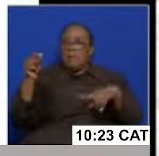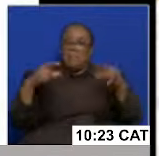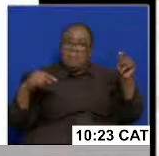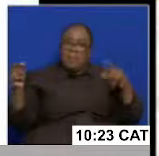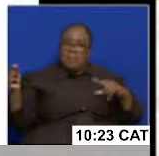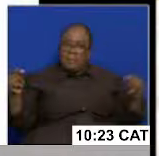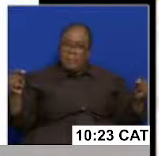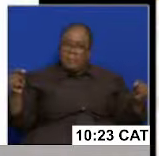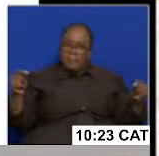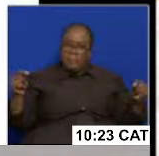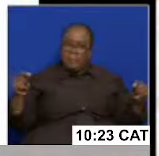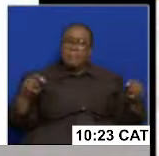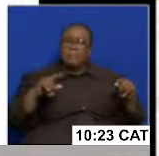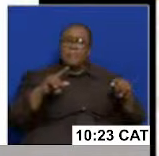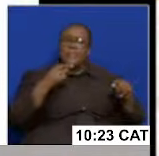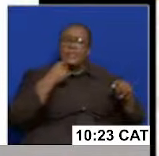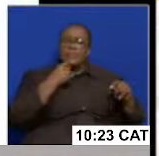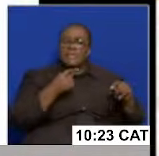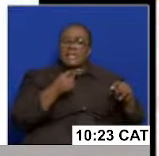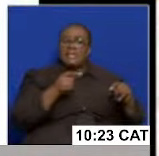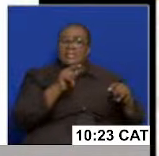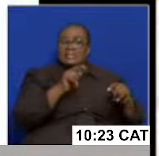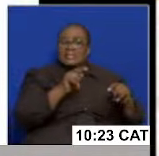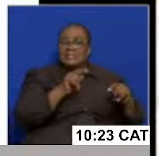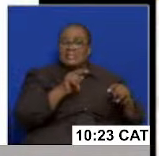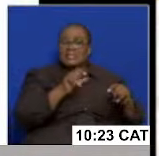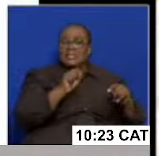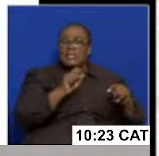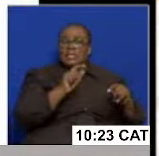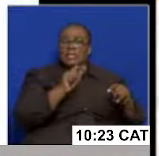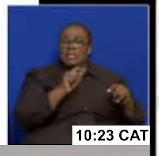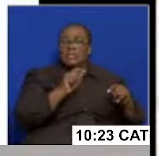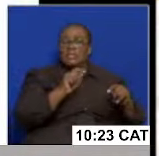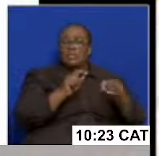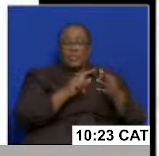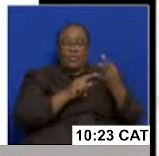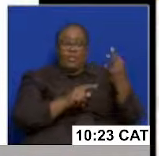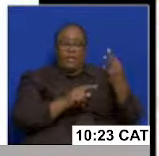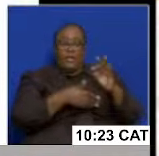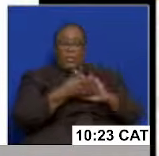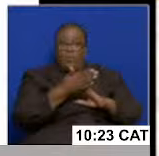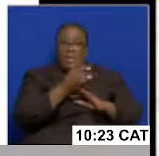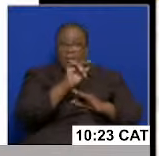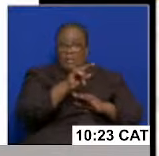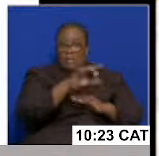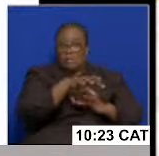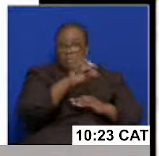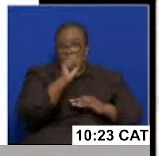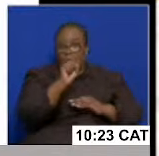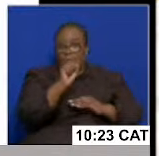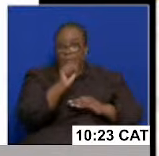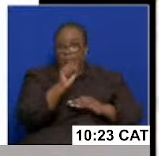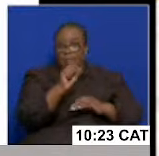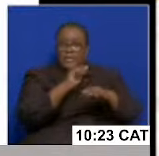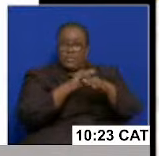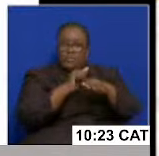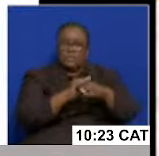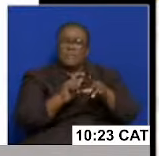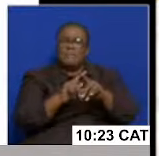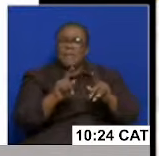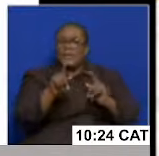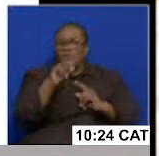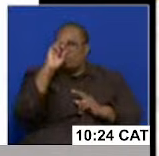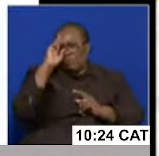Officer Stolz, Mackenzie, and Mr. van der Walt went to Kilani to get the stones. Based on your recollection, did they